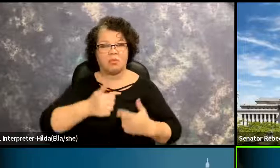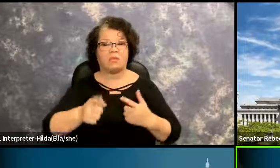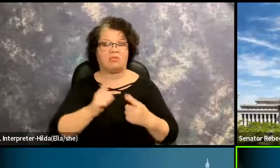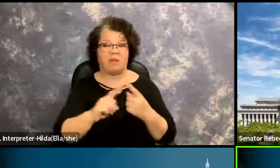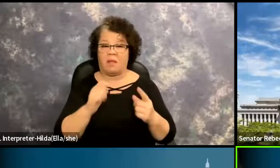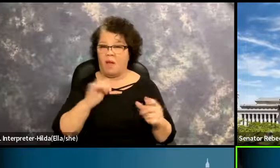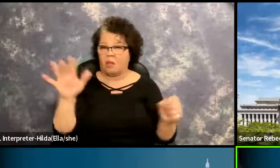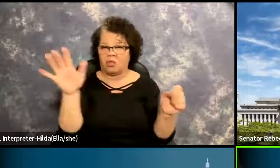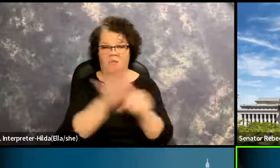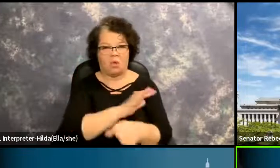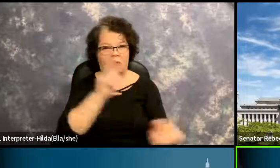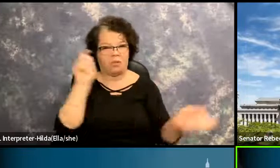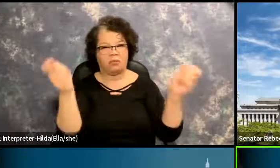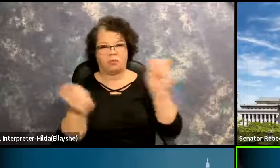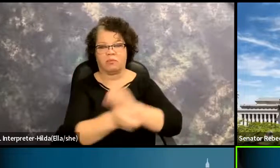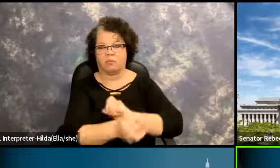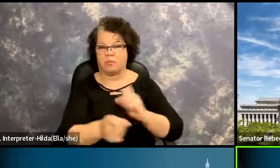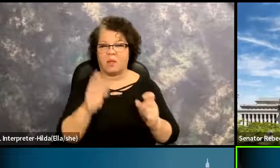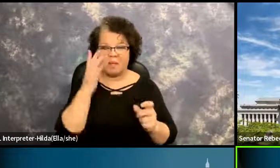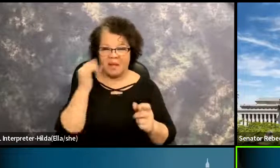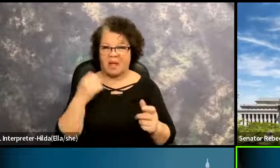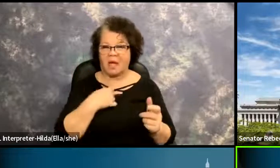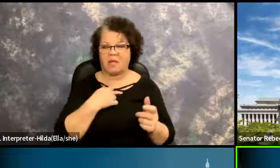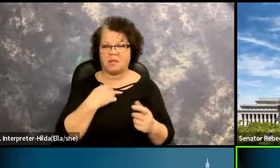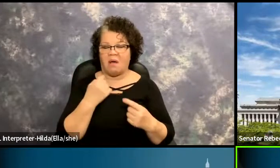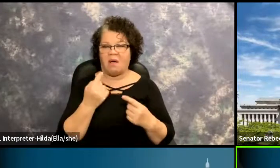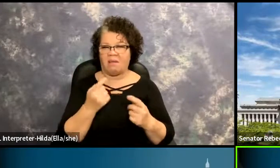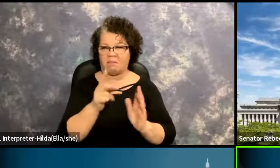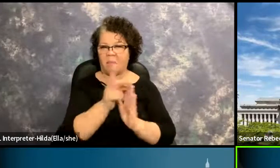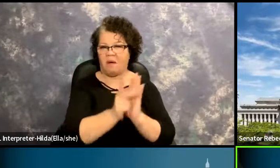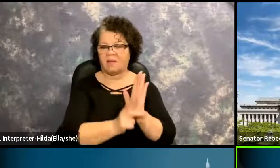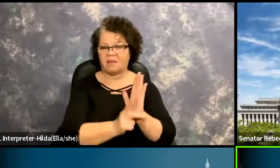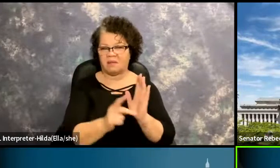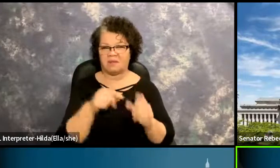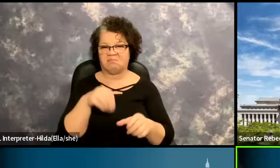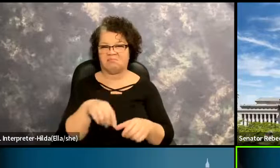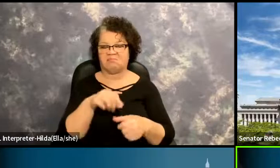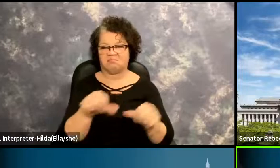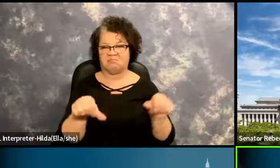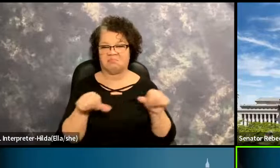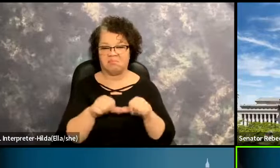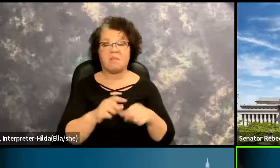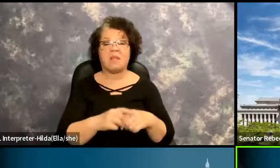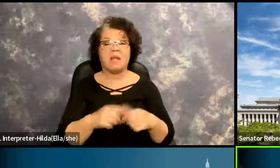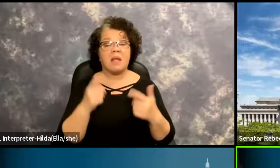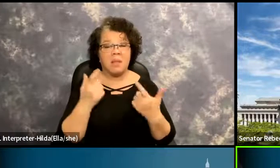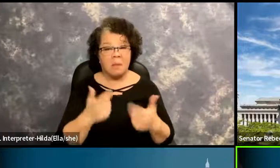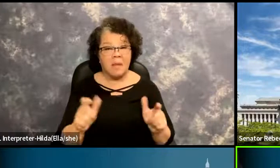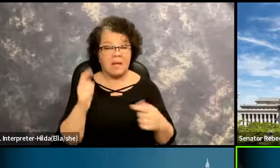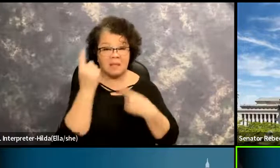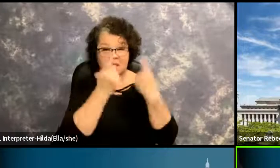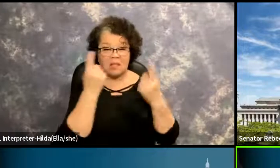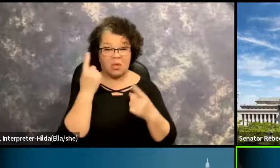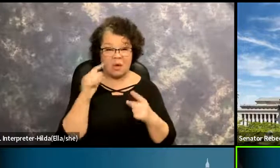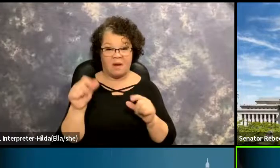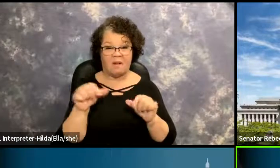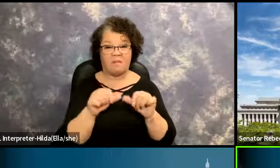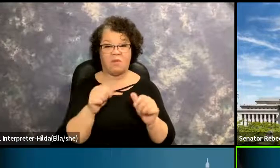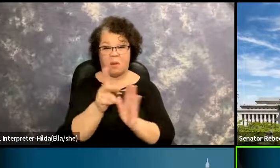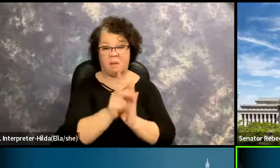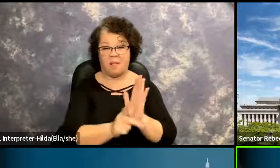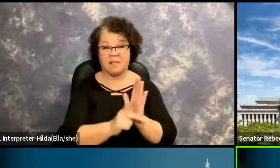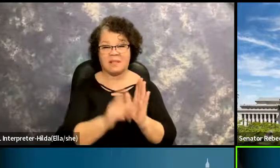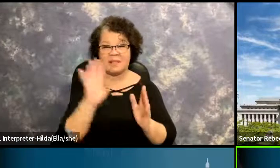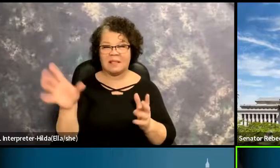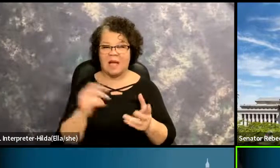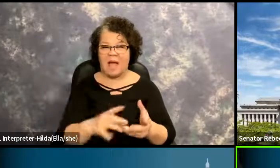some considerations of policy in this space. The biggest considerations for policy this year are deepening Washington State's commitment